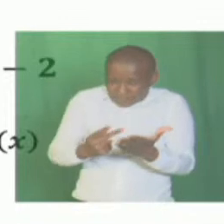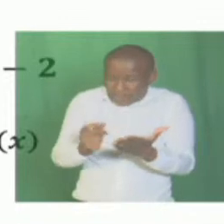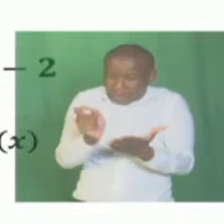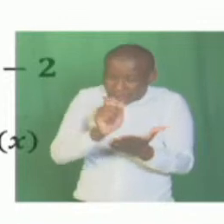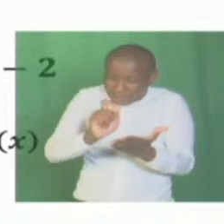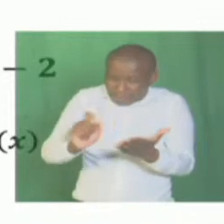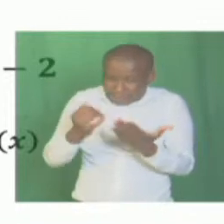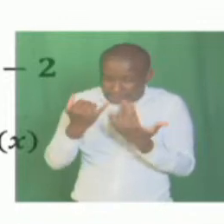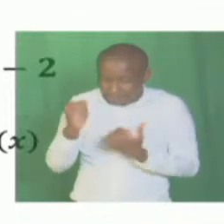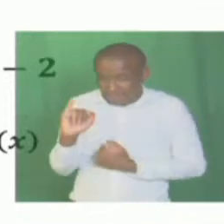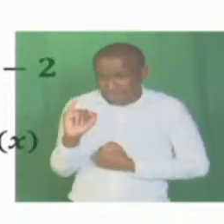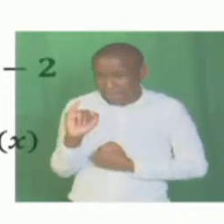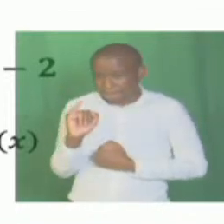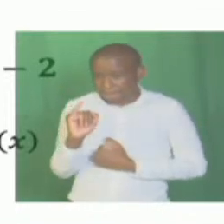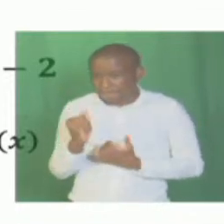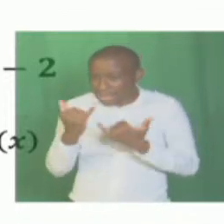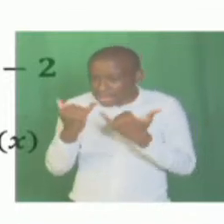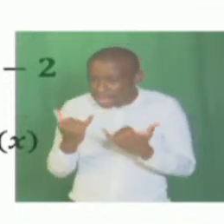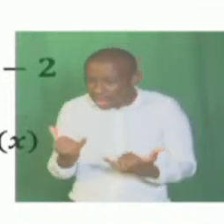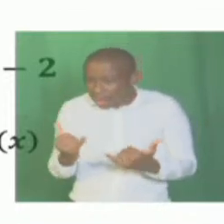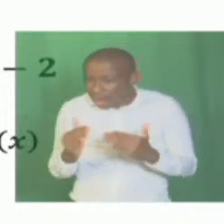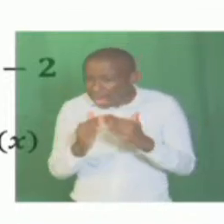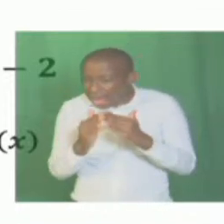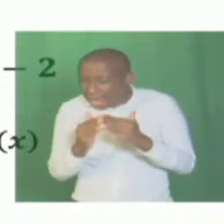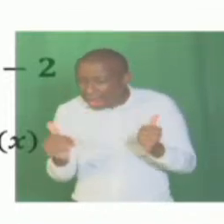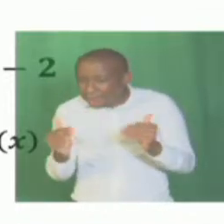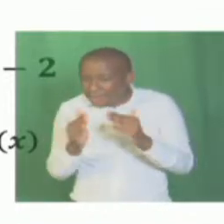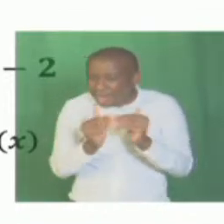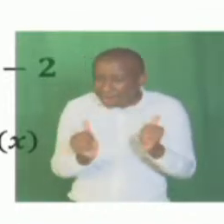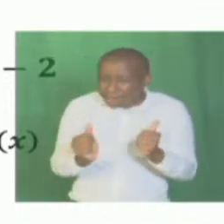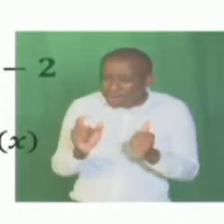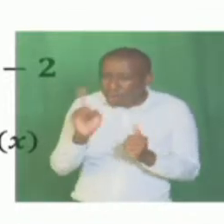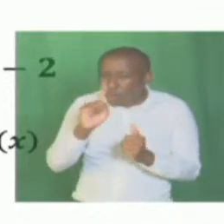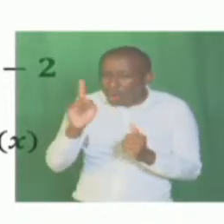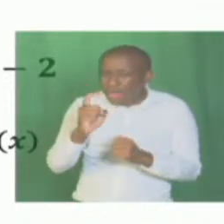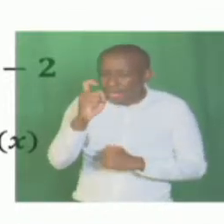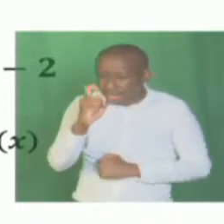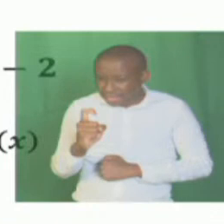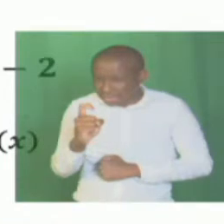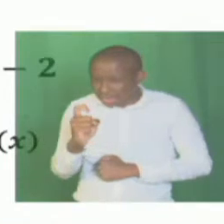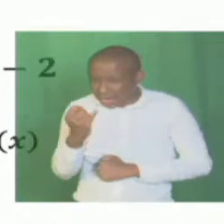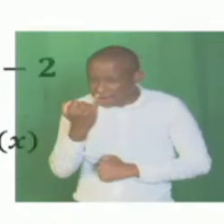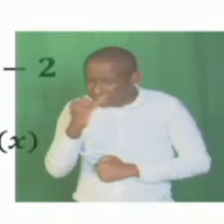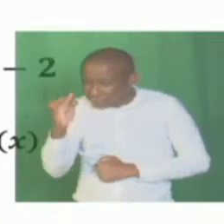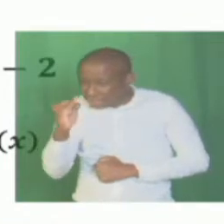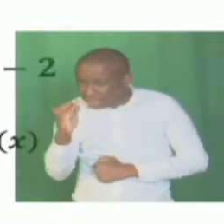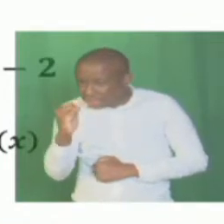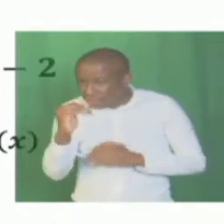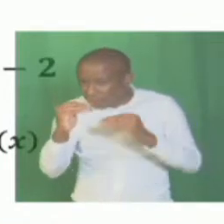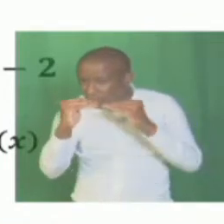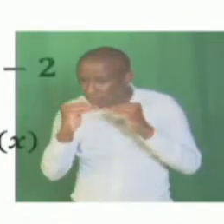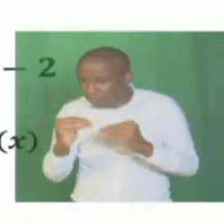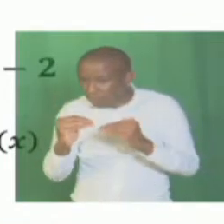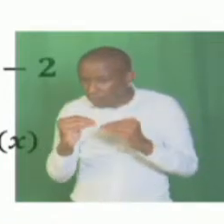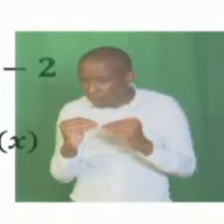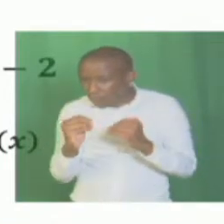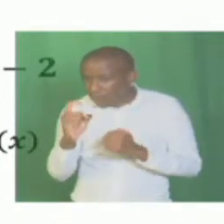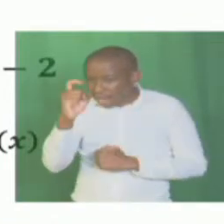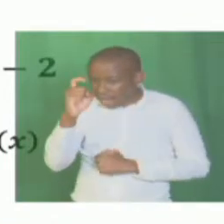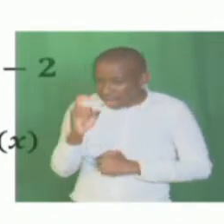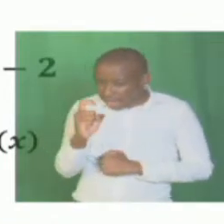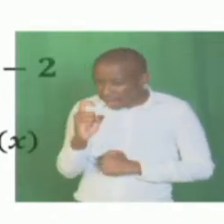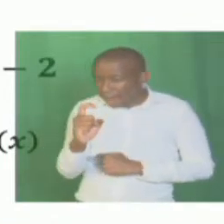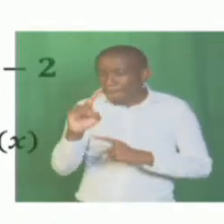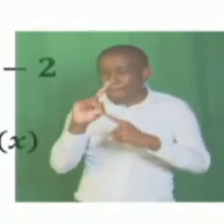you'll ask yourself the question that says, what has been done to x? The first step that was done to x, so x